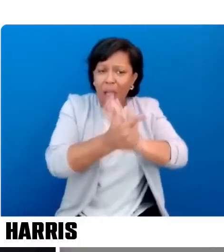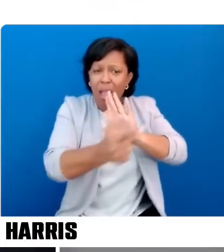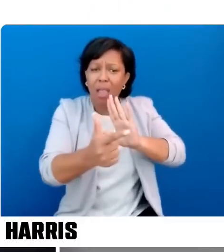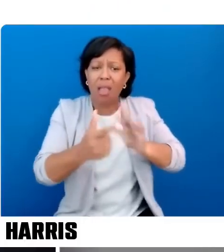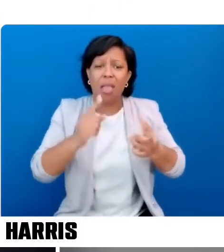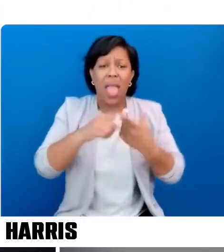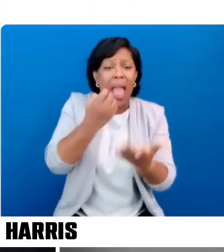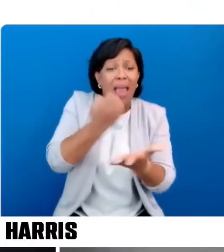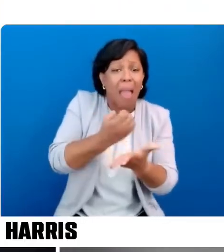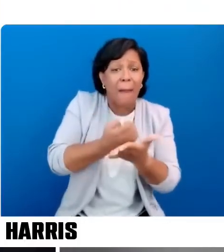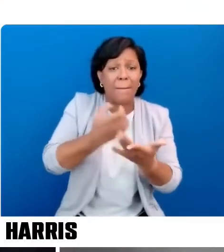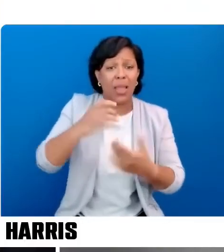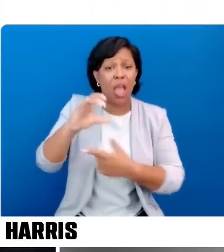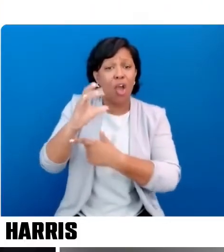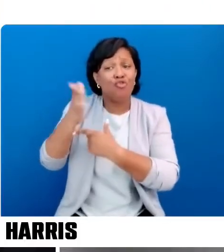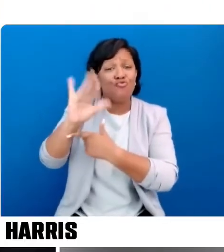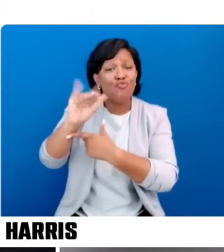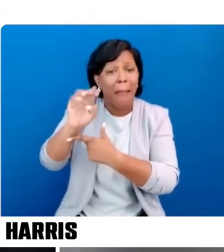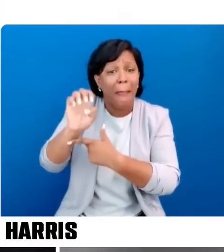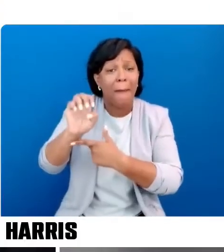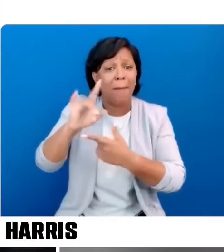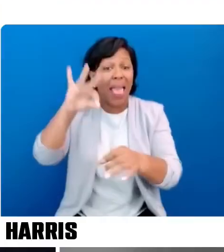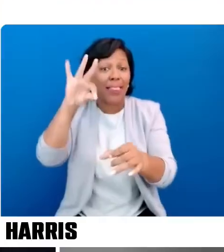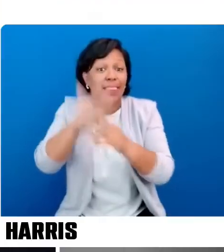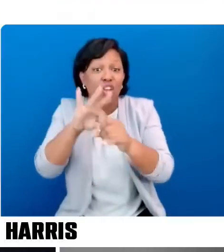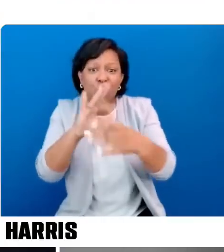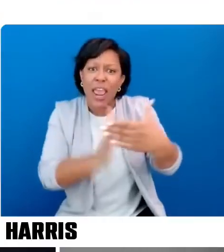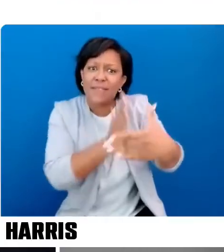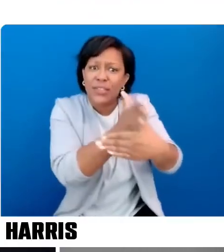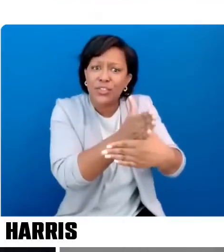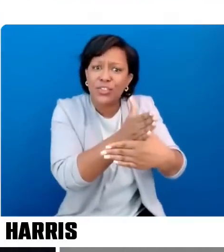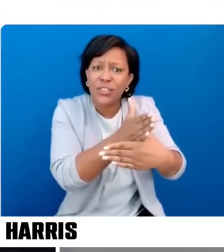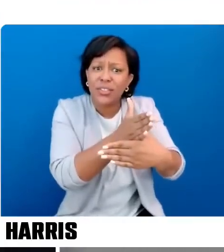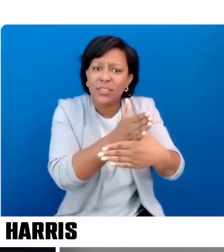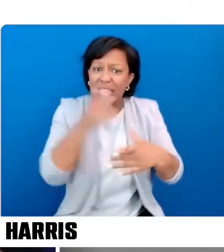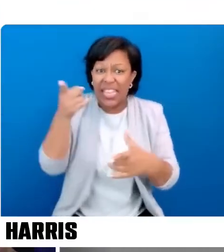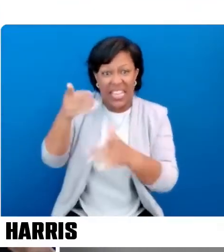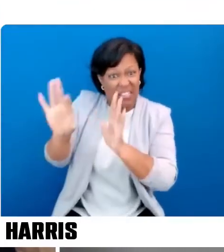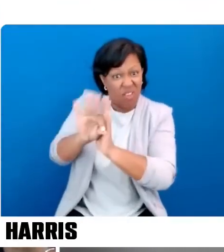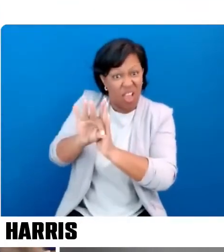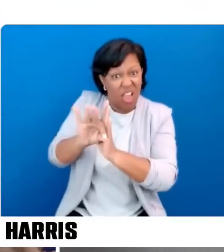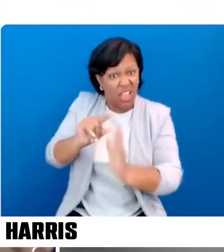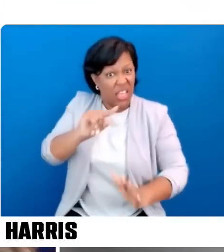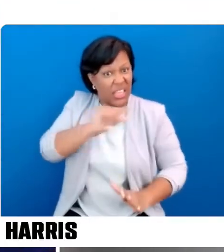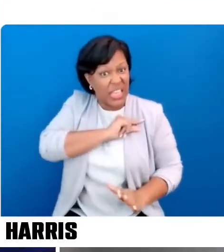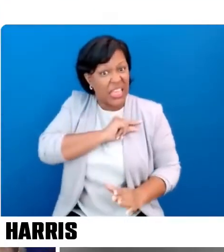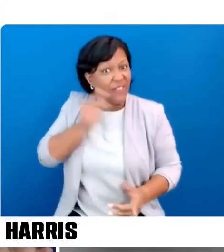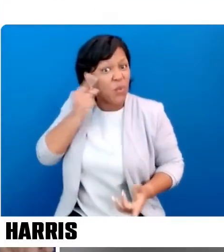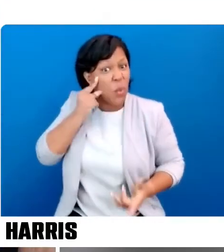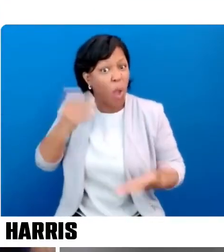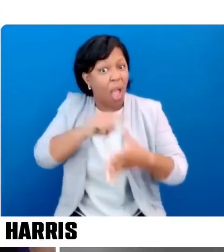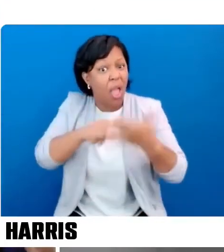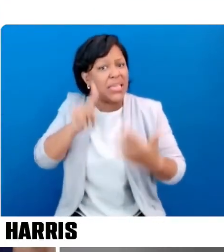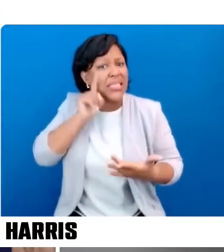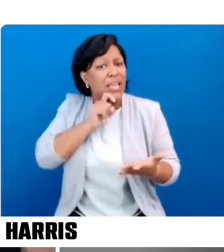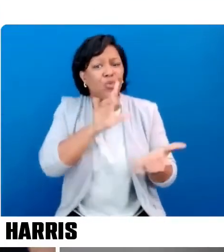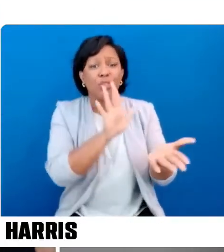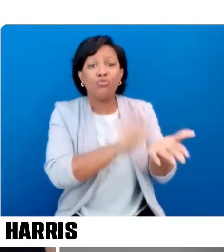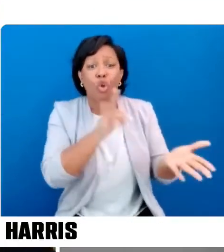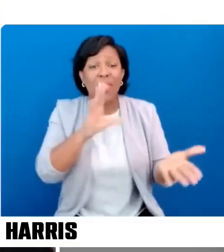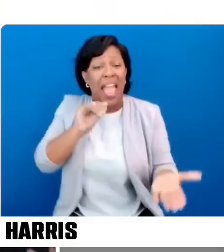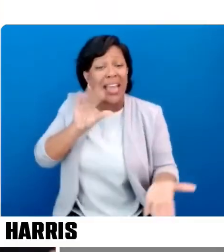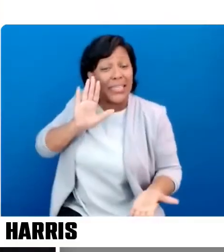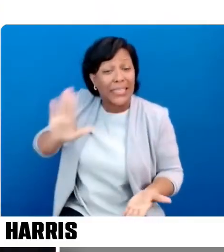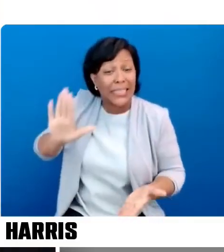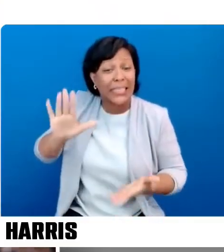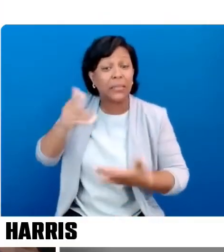interference, has been found liable for sexual assault, and his next big court appearance is in November at